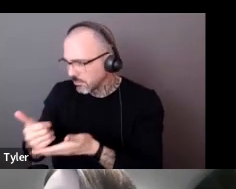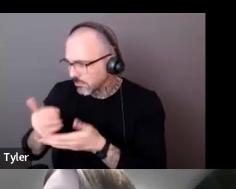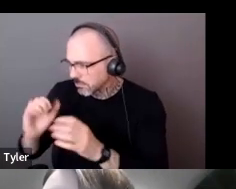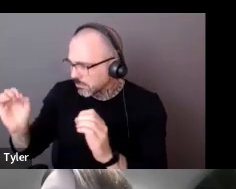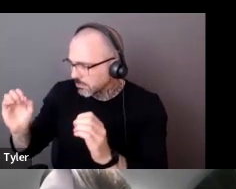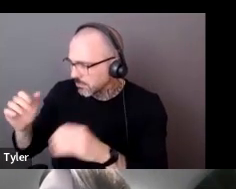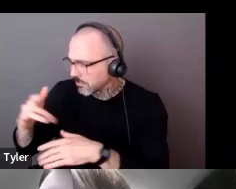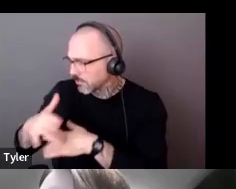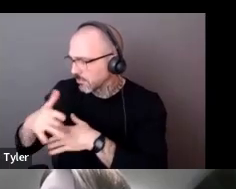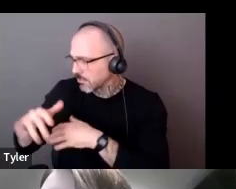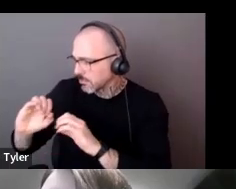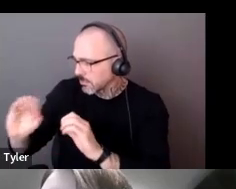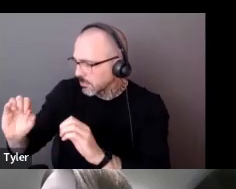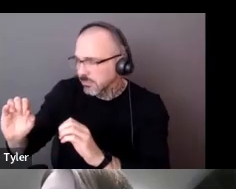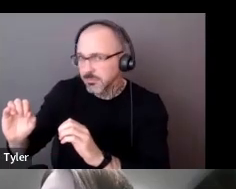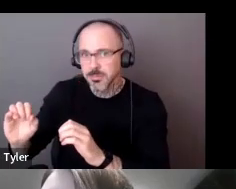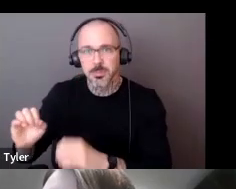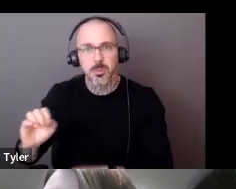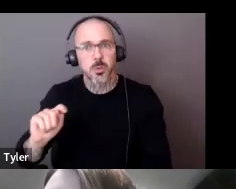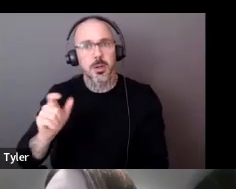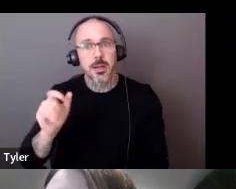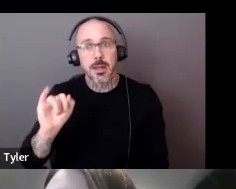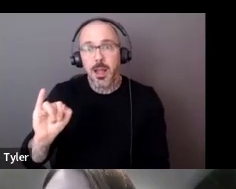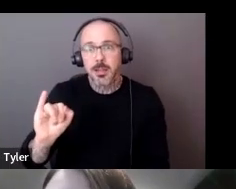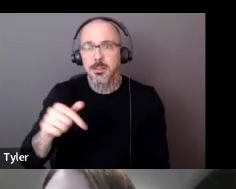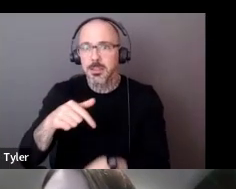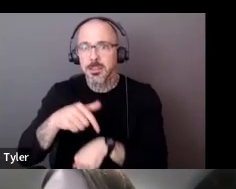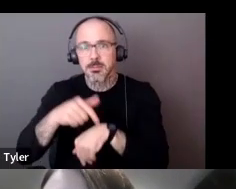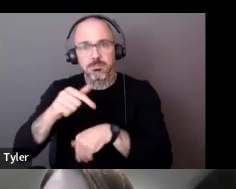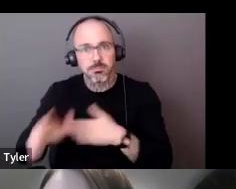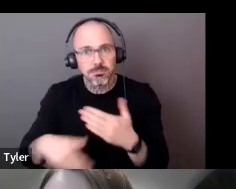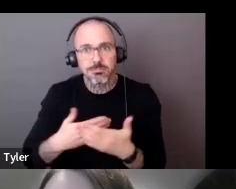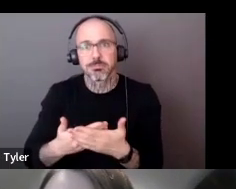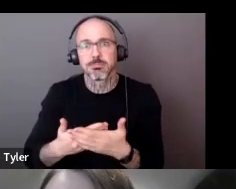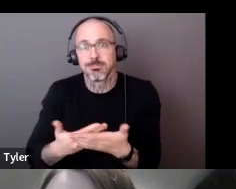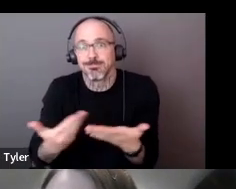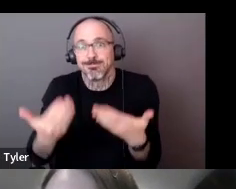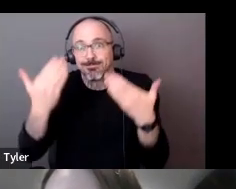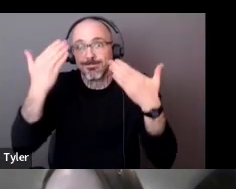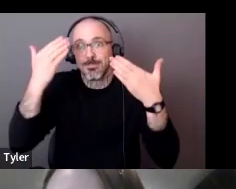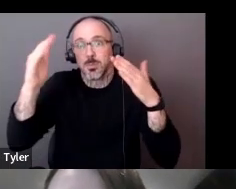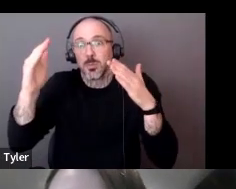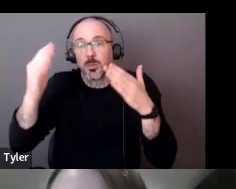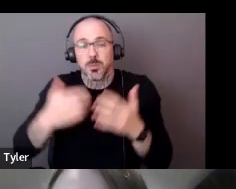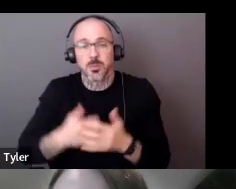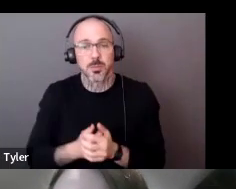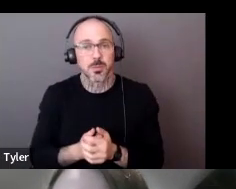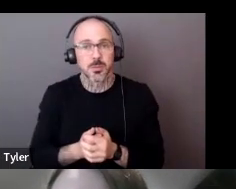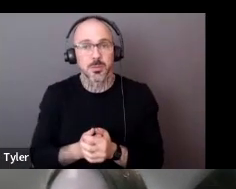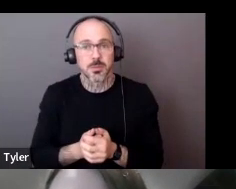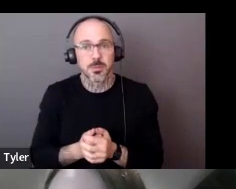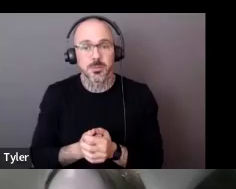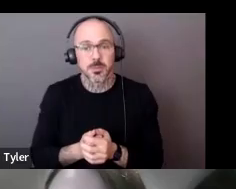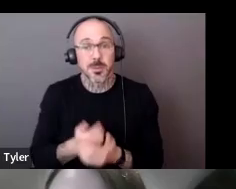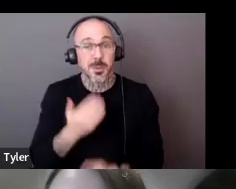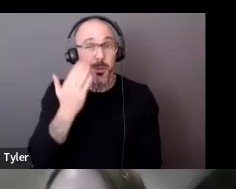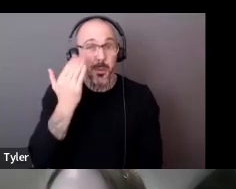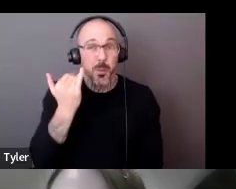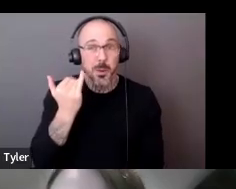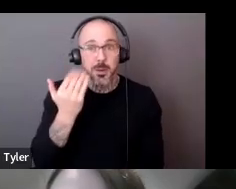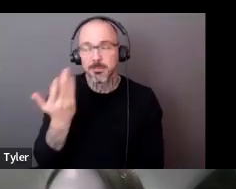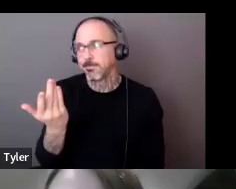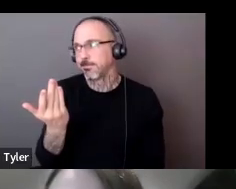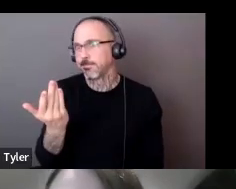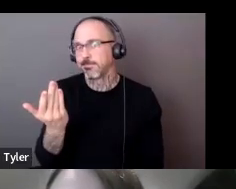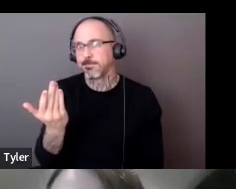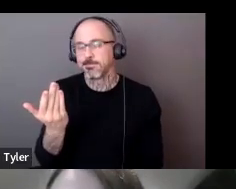you can't always rely on the taxi to be on time because there's only one